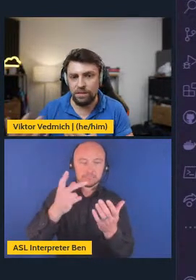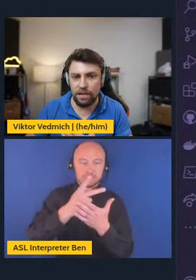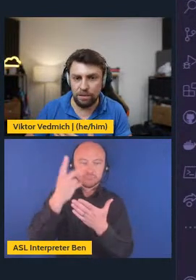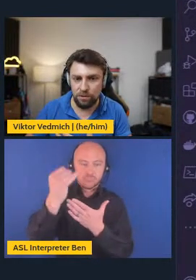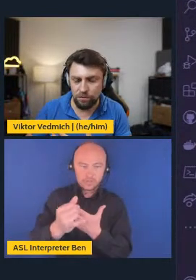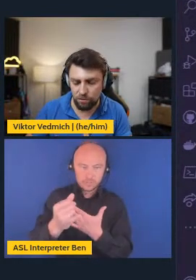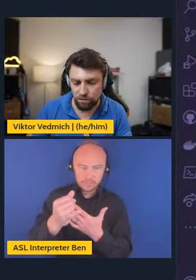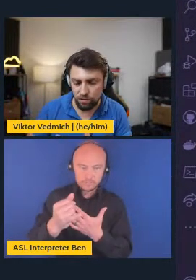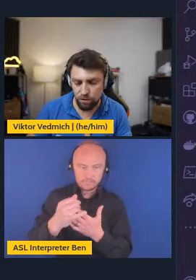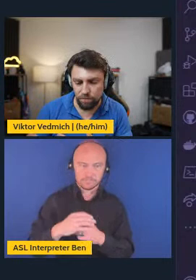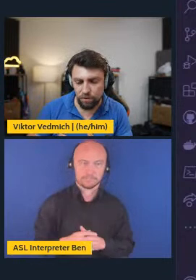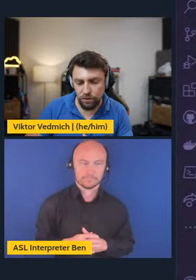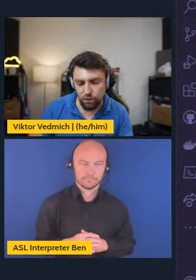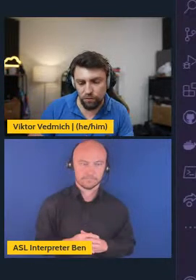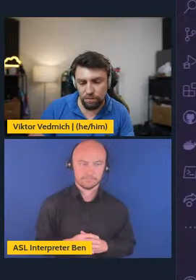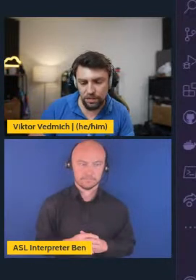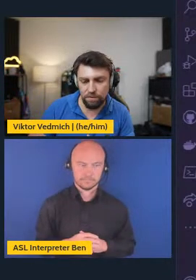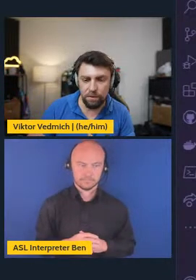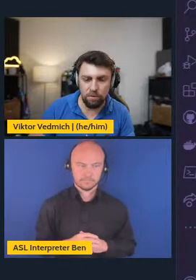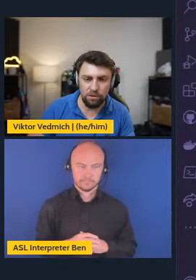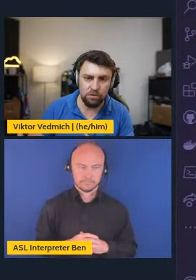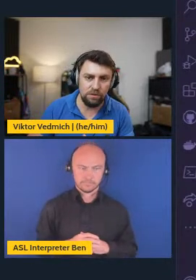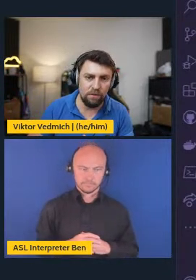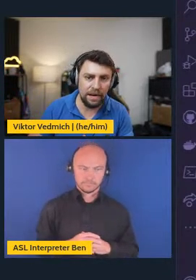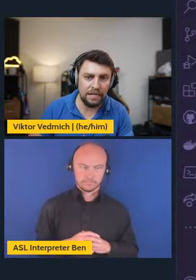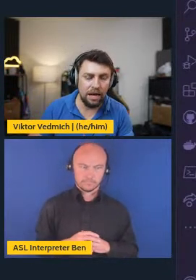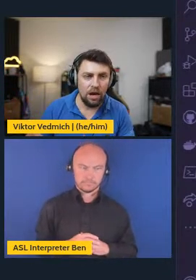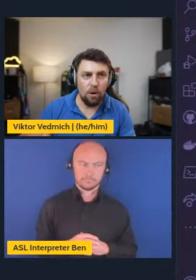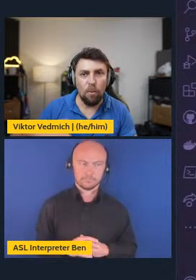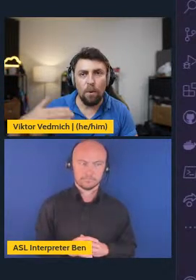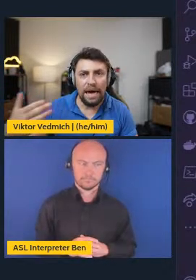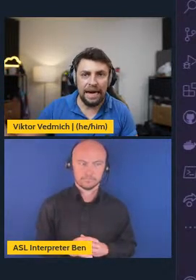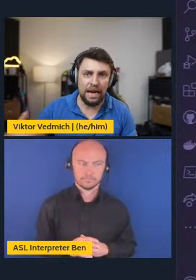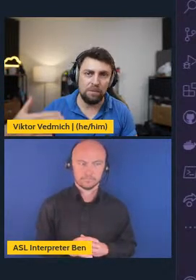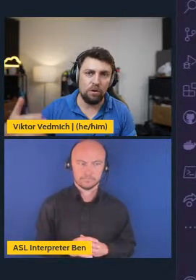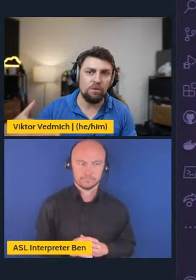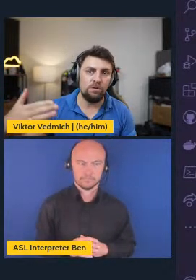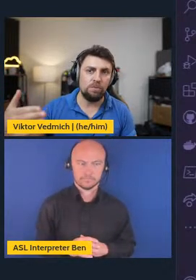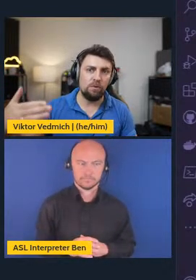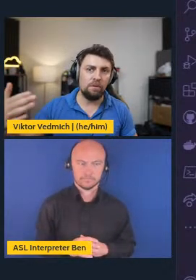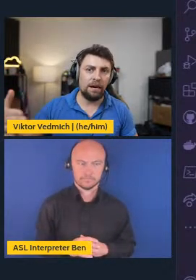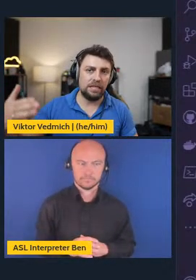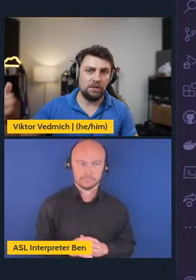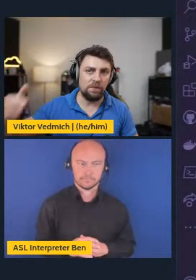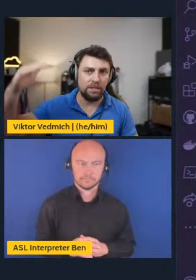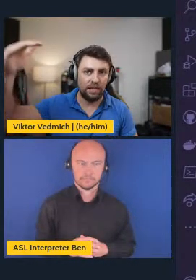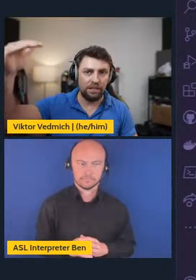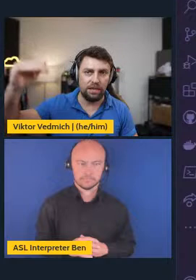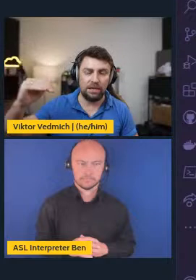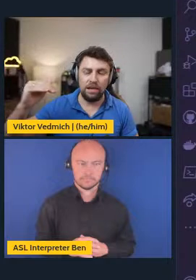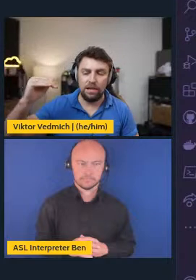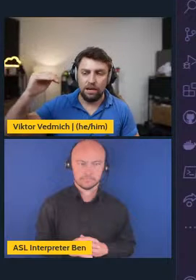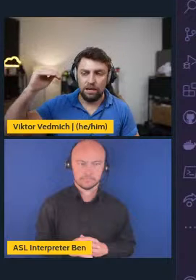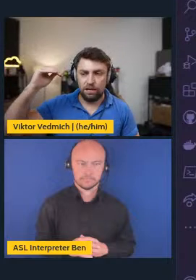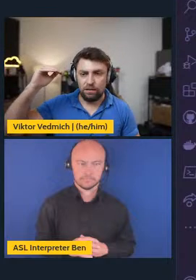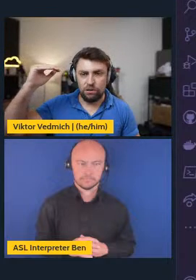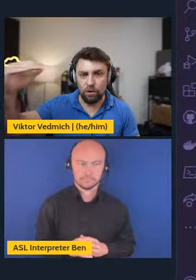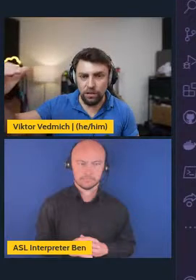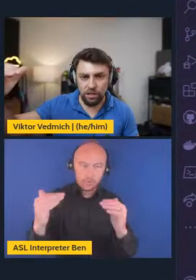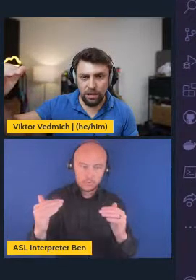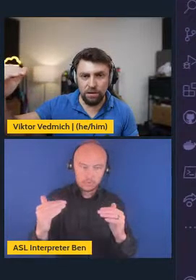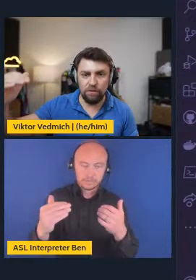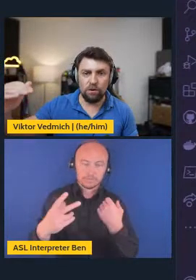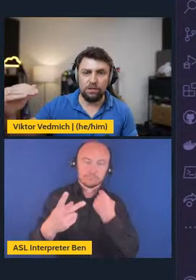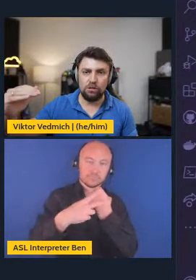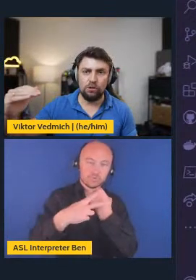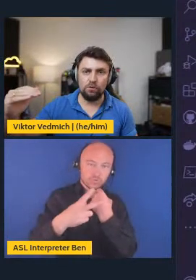what start I'm going to do. So first of all, for me, it's very important to define where I'm going to deploy my different layers. Like storage